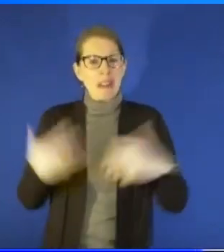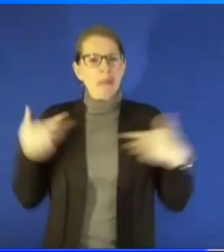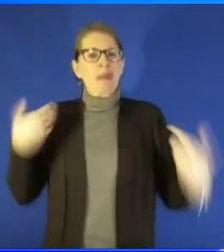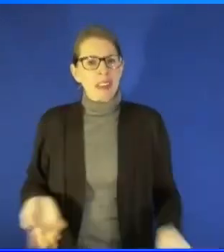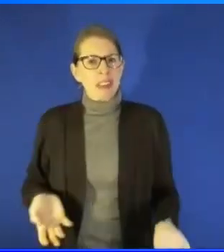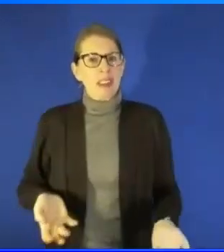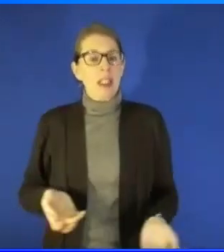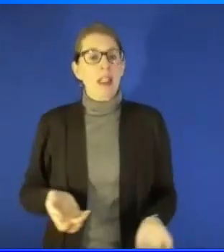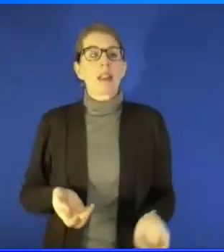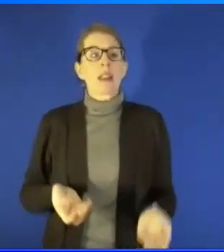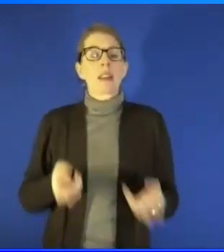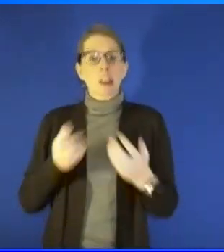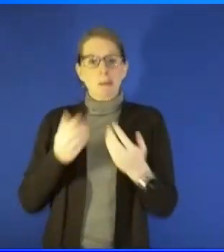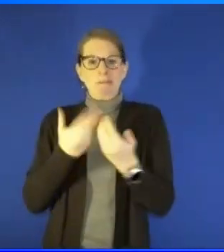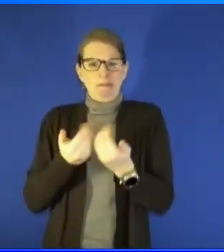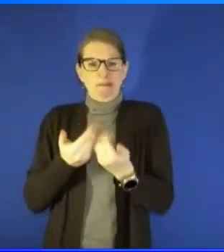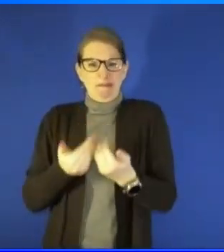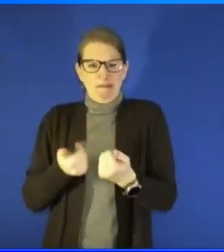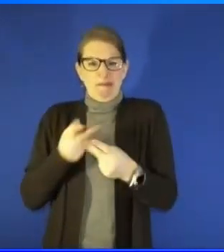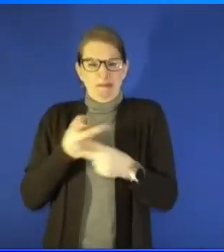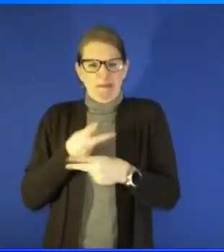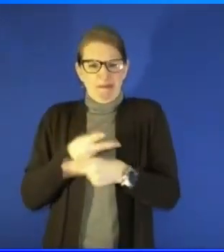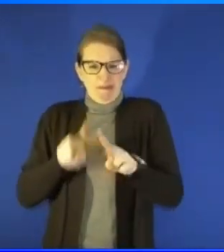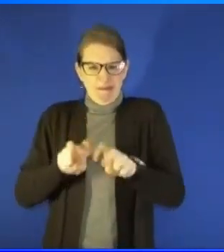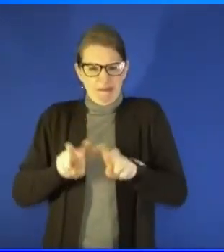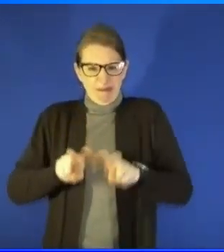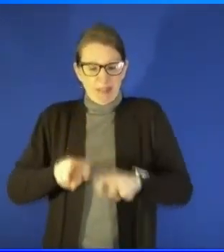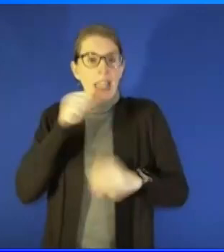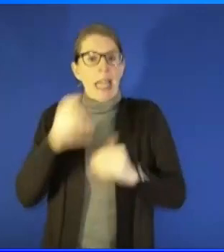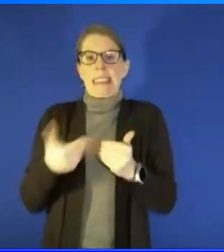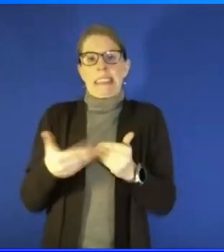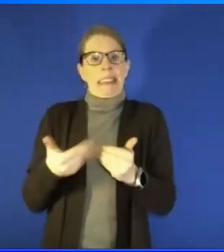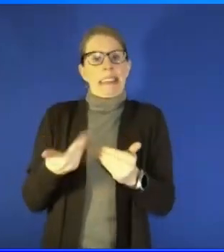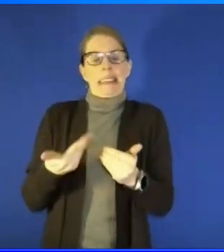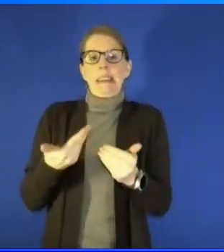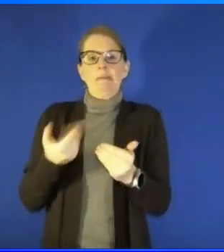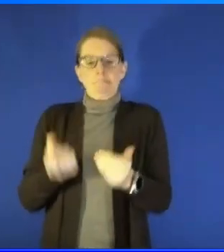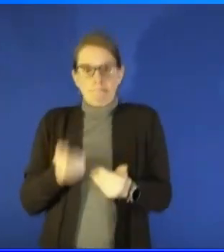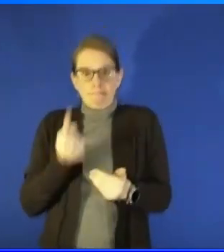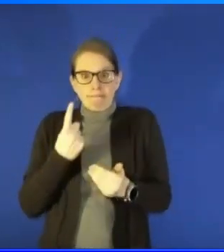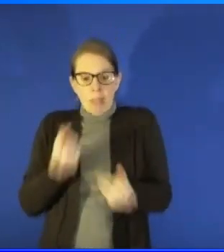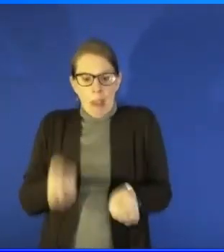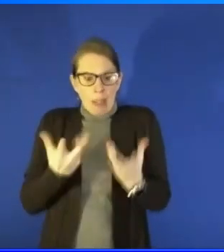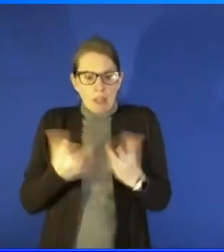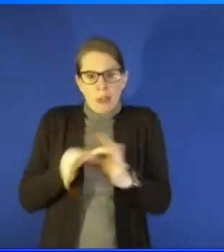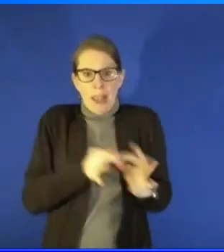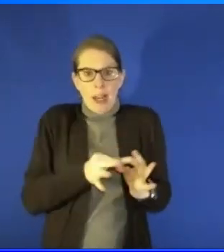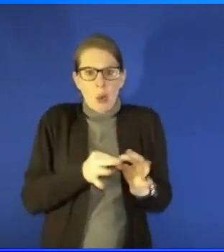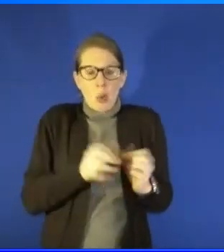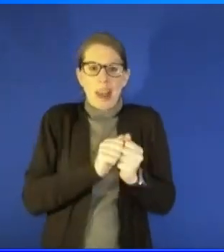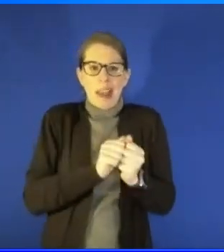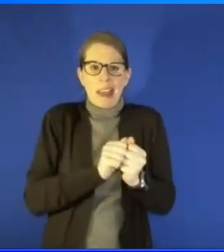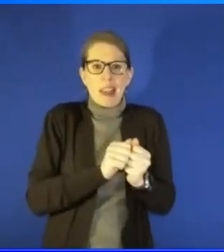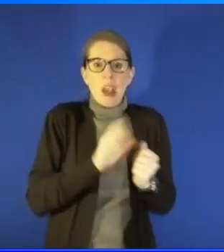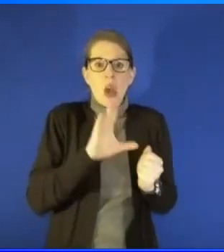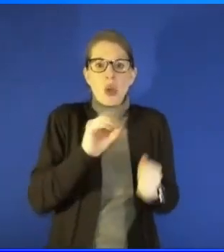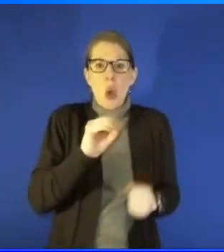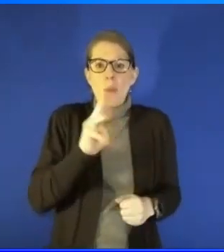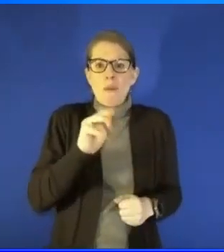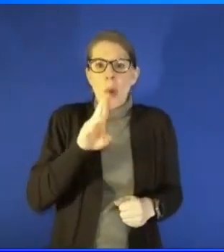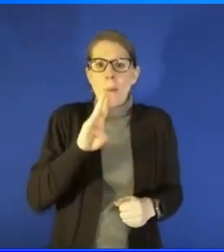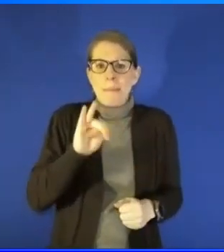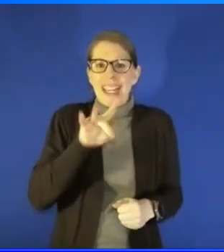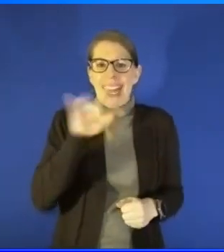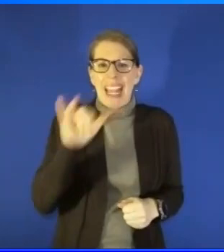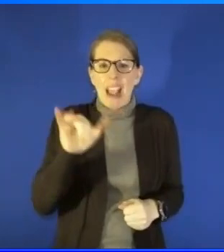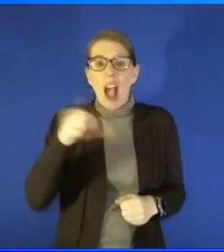sorting this out is not easy, and understanding how much of this is related to that underlying comorbidity, underlying illness. And